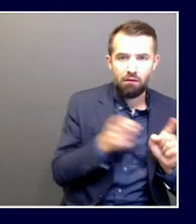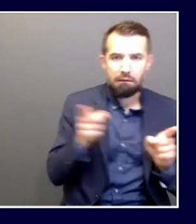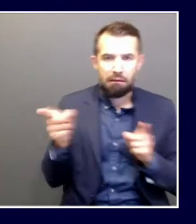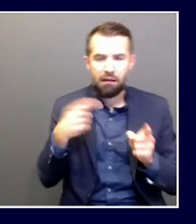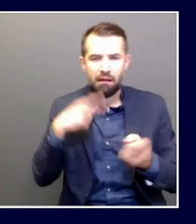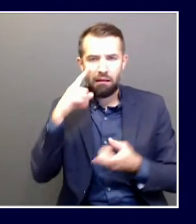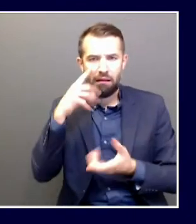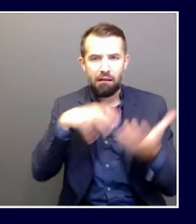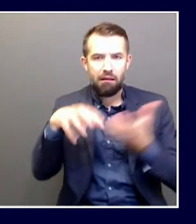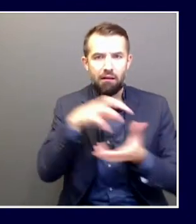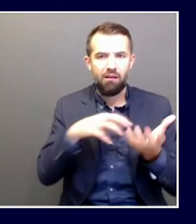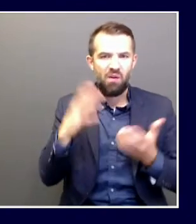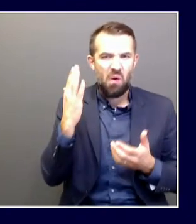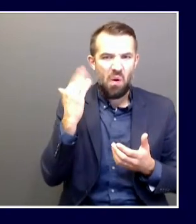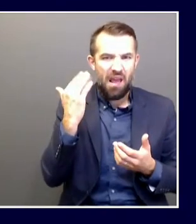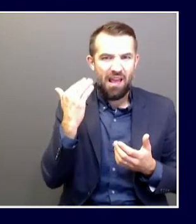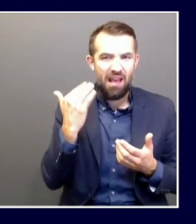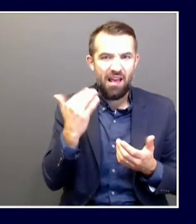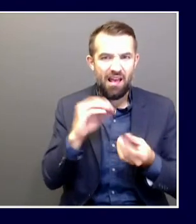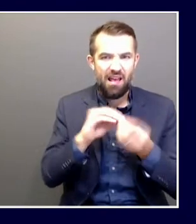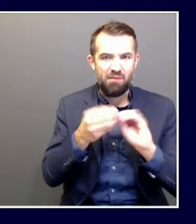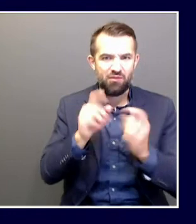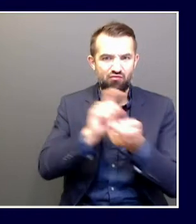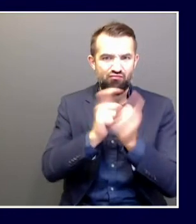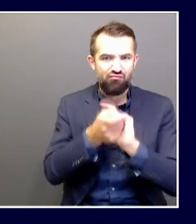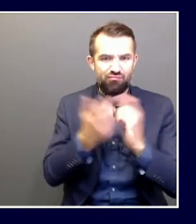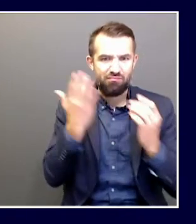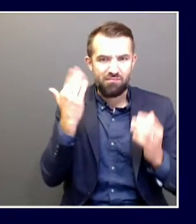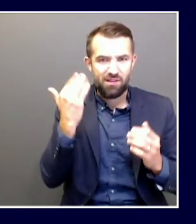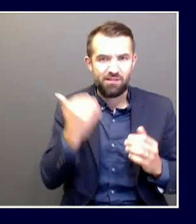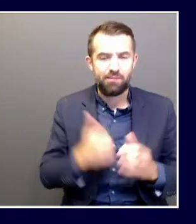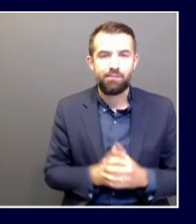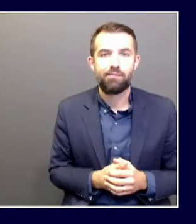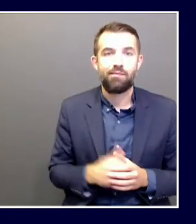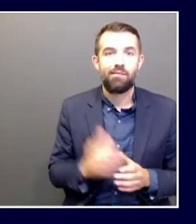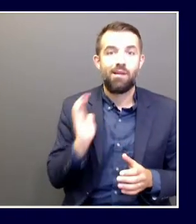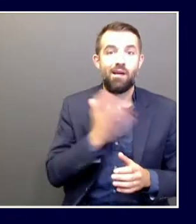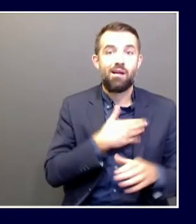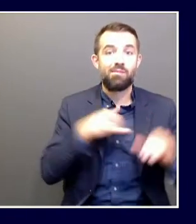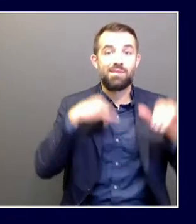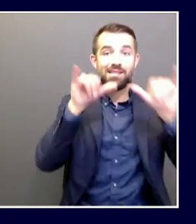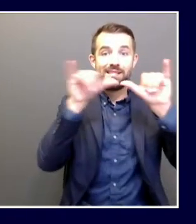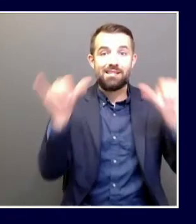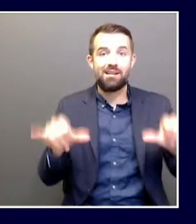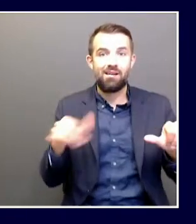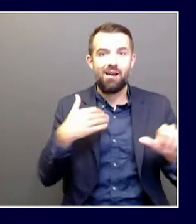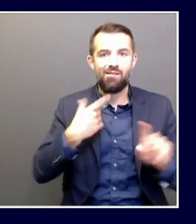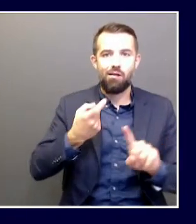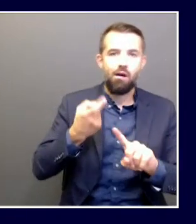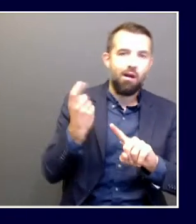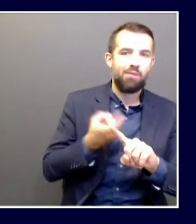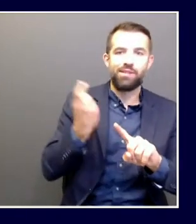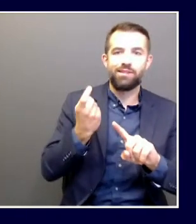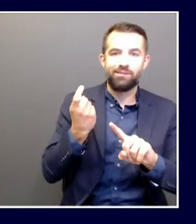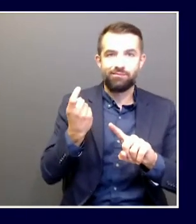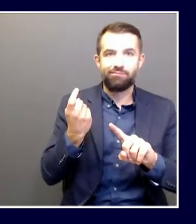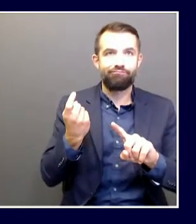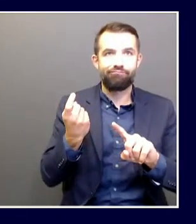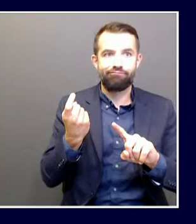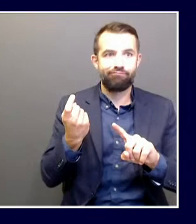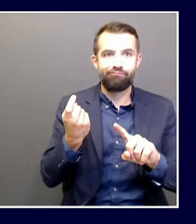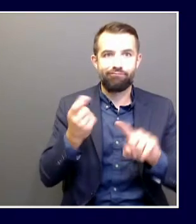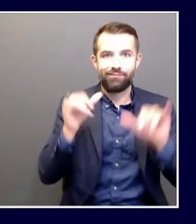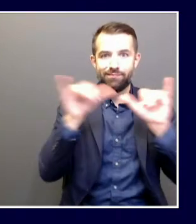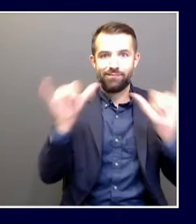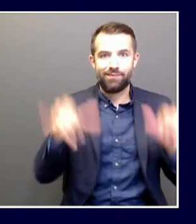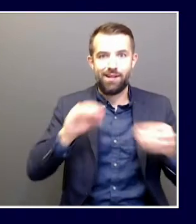an automated system to update case data as well as a number of other data elements on the website. When we saw that